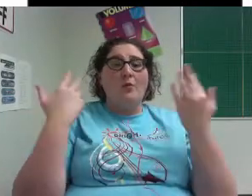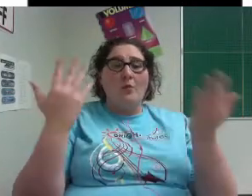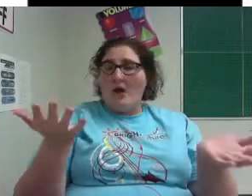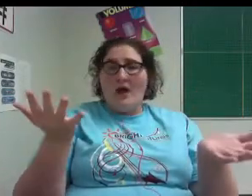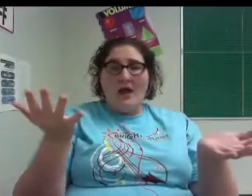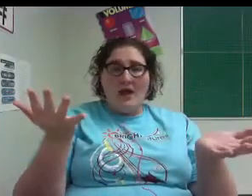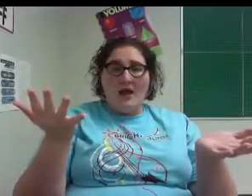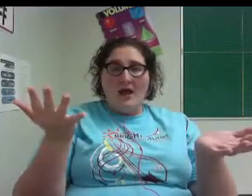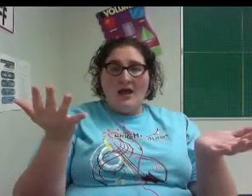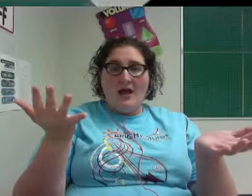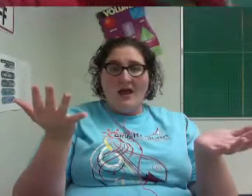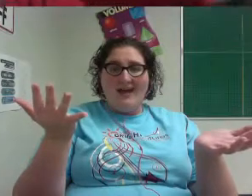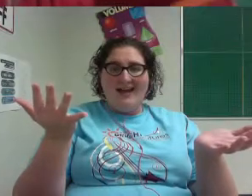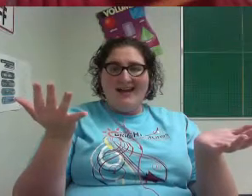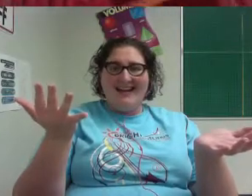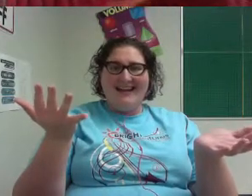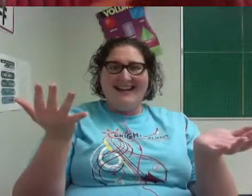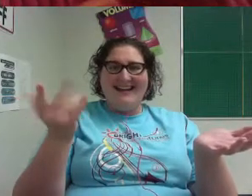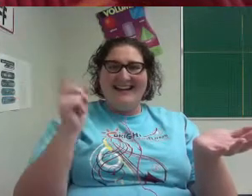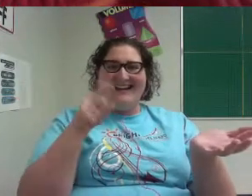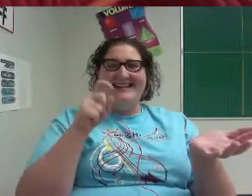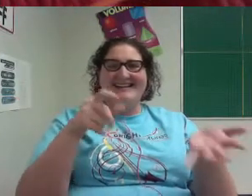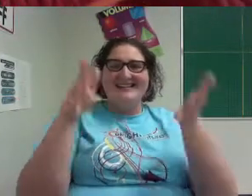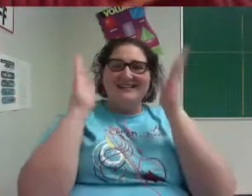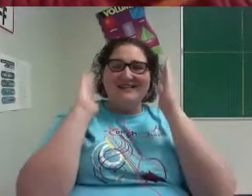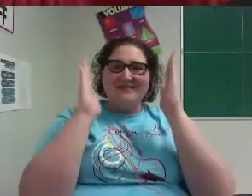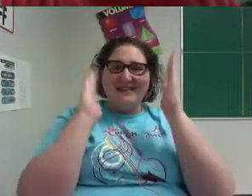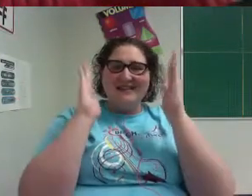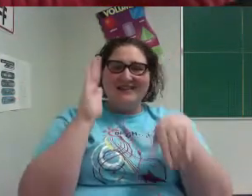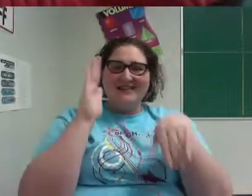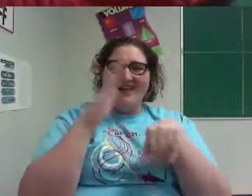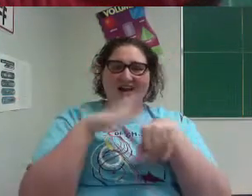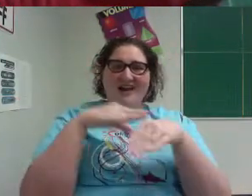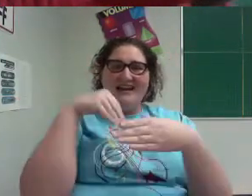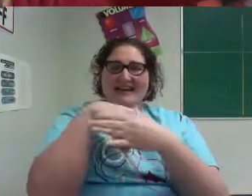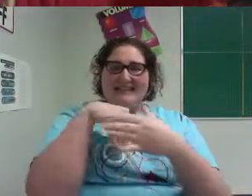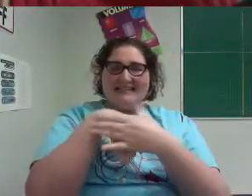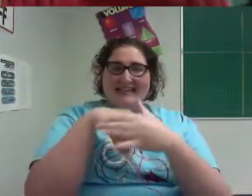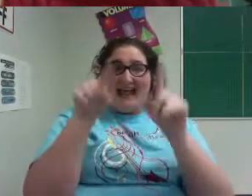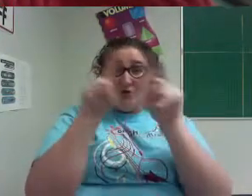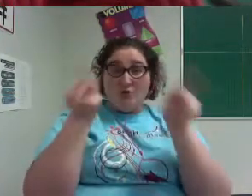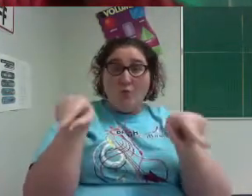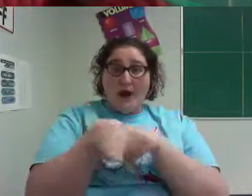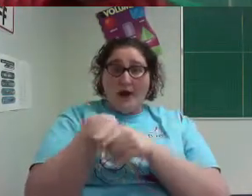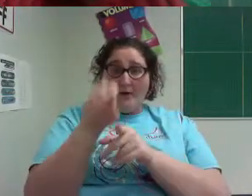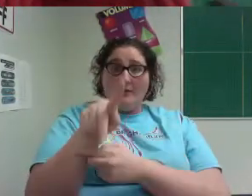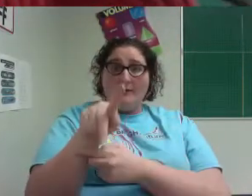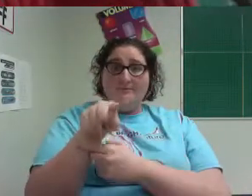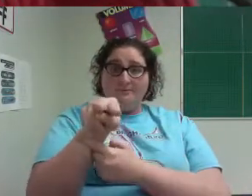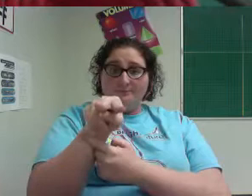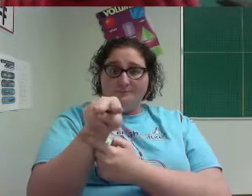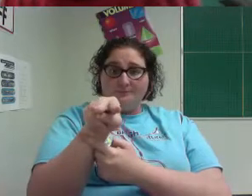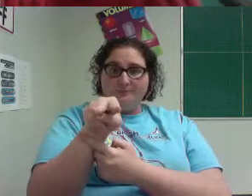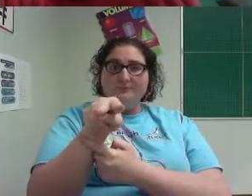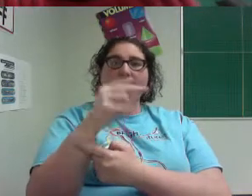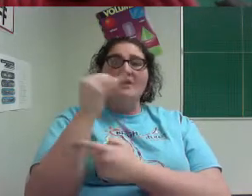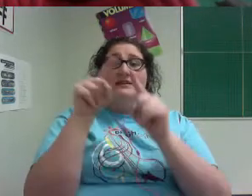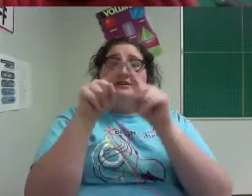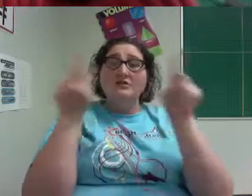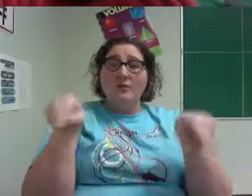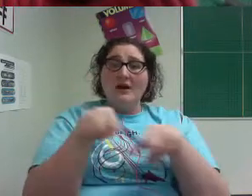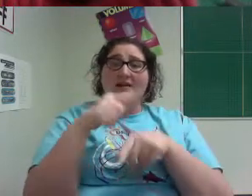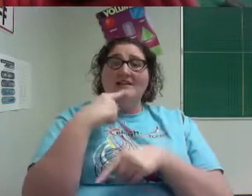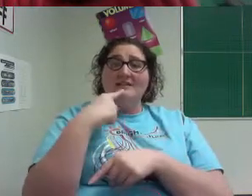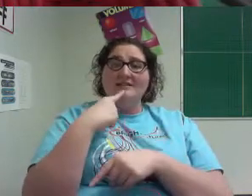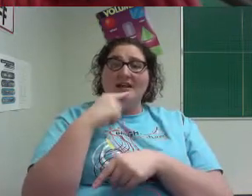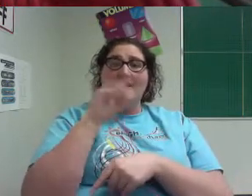Well, okay, I need you to focus on the inside square here. If someone gave you this as a square and they